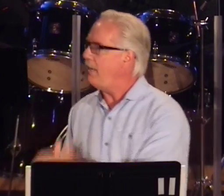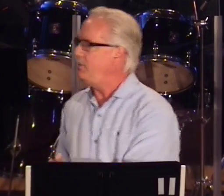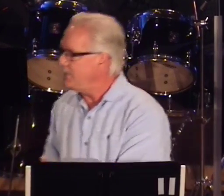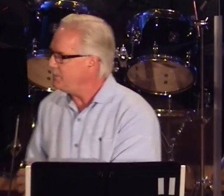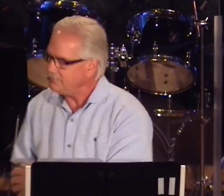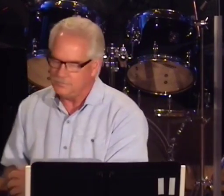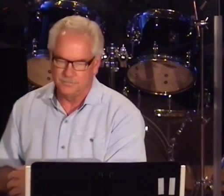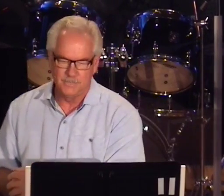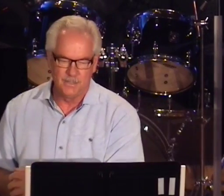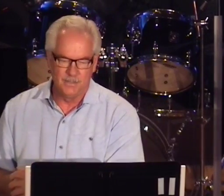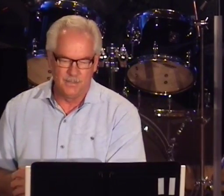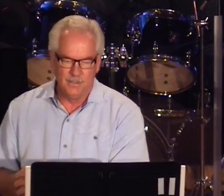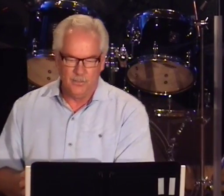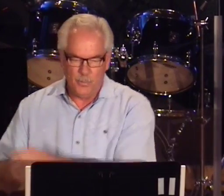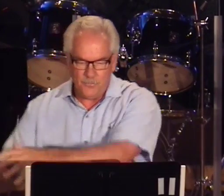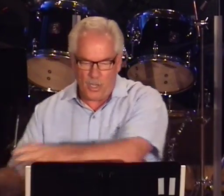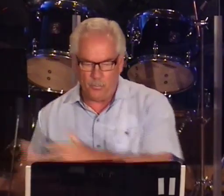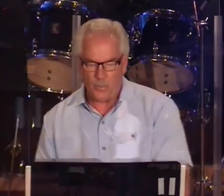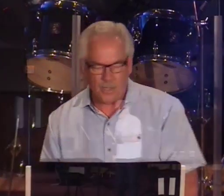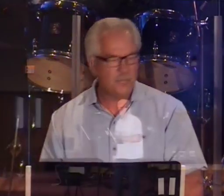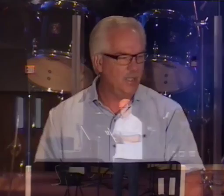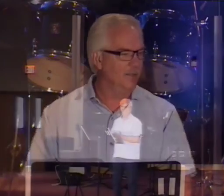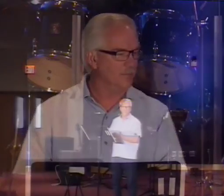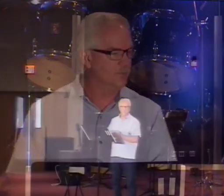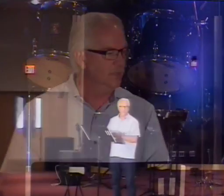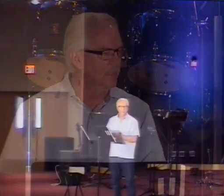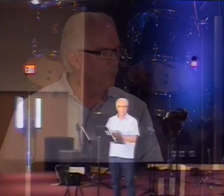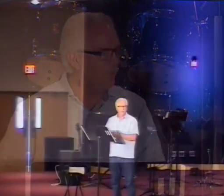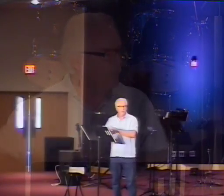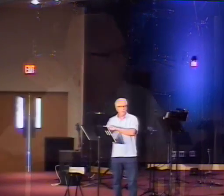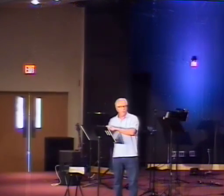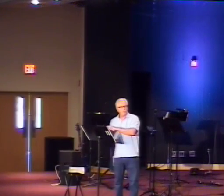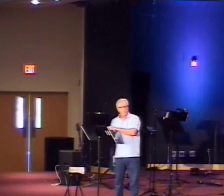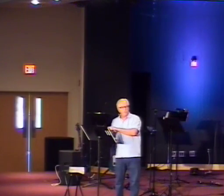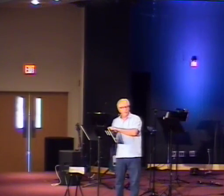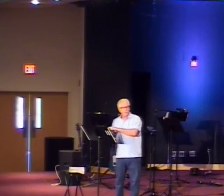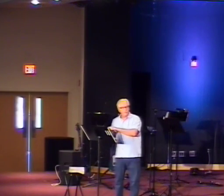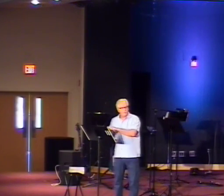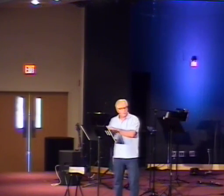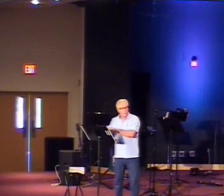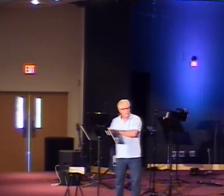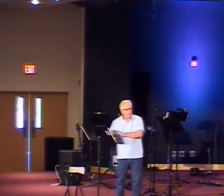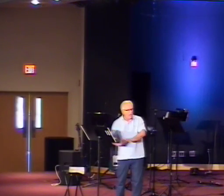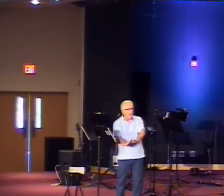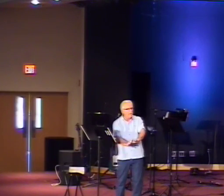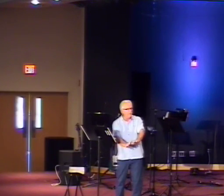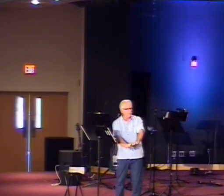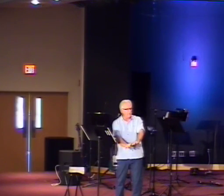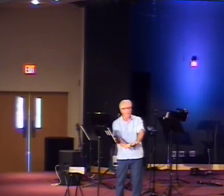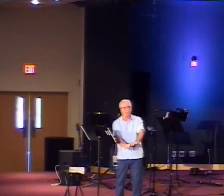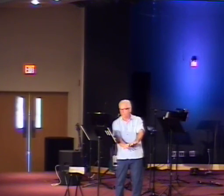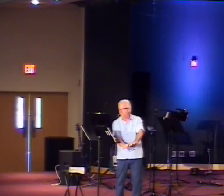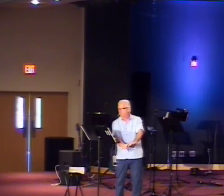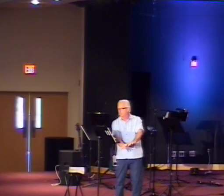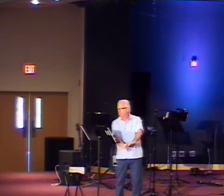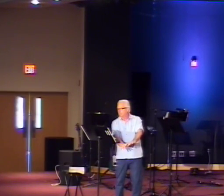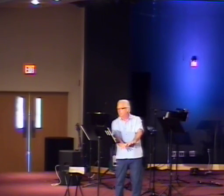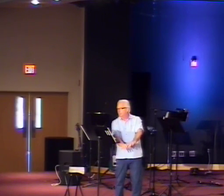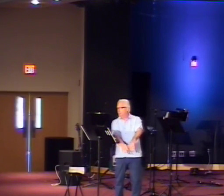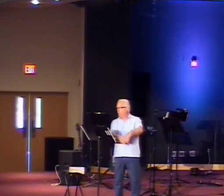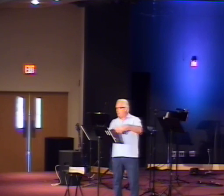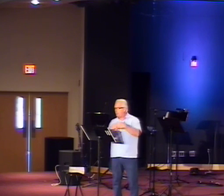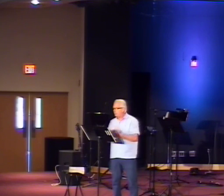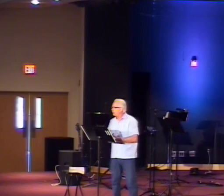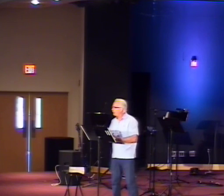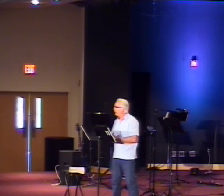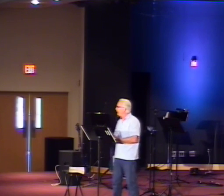our baptism, we've humbled ourselves. Matter of fact, Paul says in Romans chapter 6, we died to self